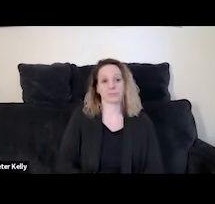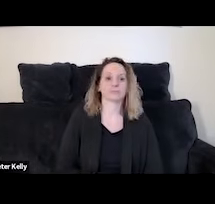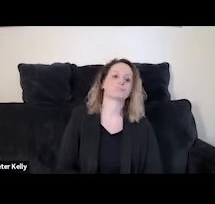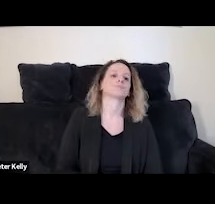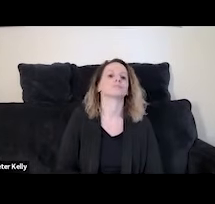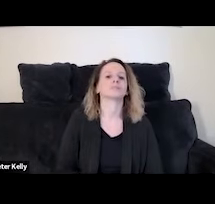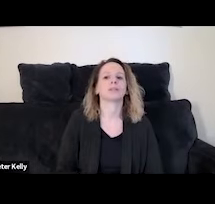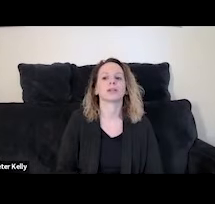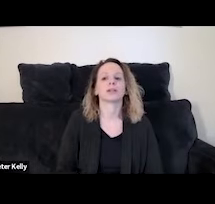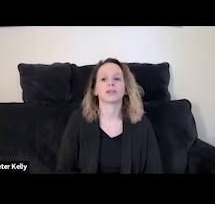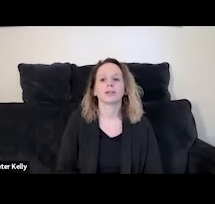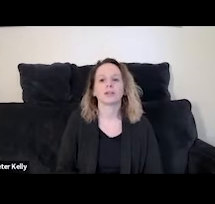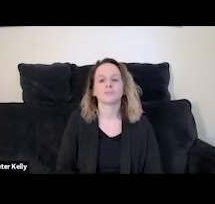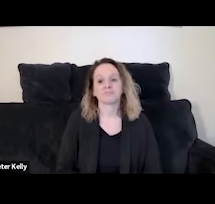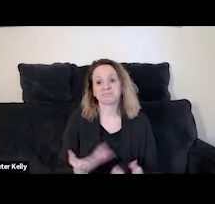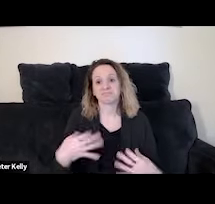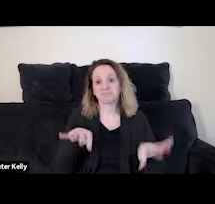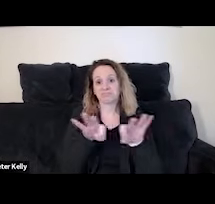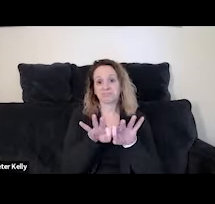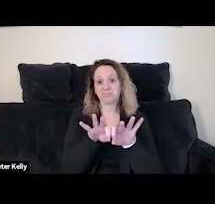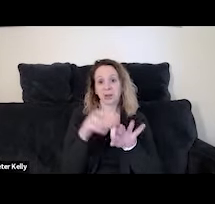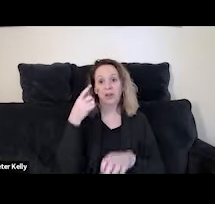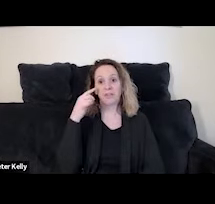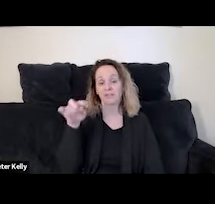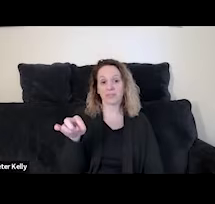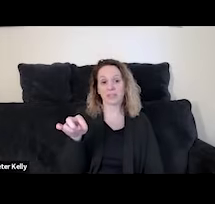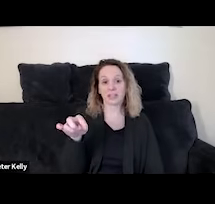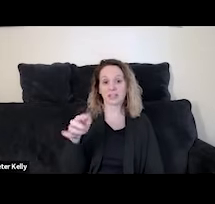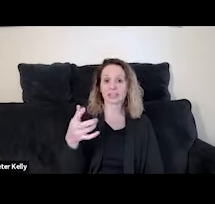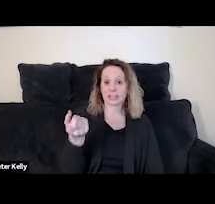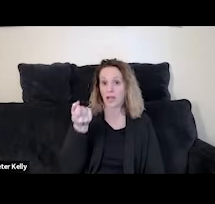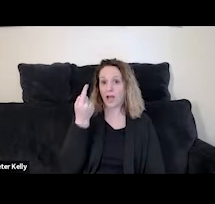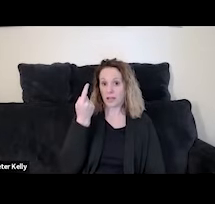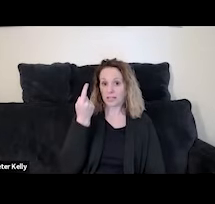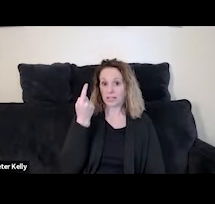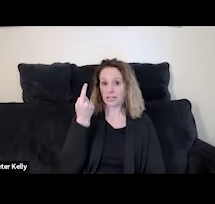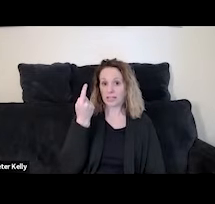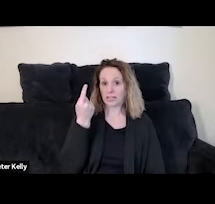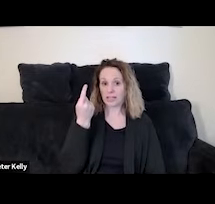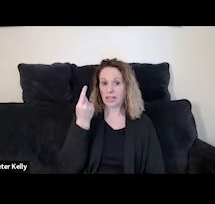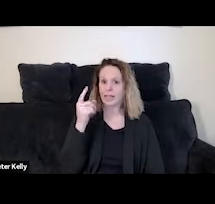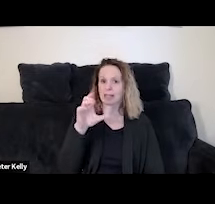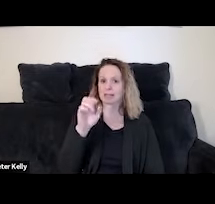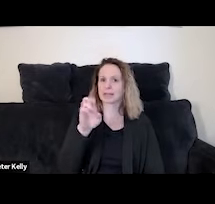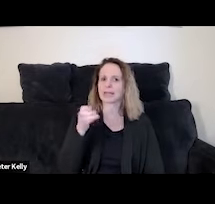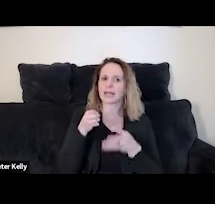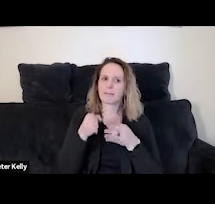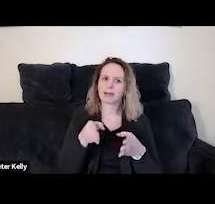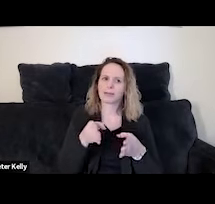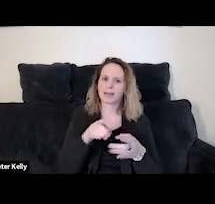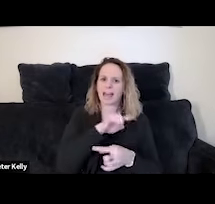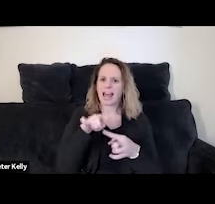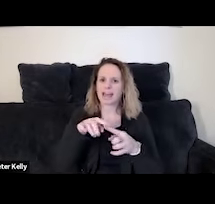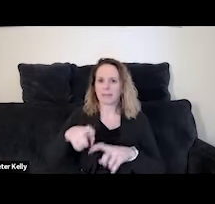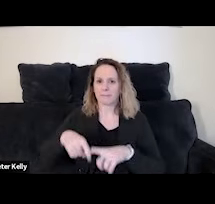It's also an important part of this understanding of what a care pathway is and interrupting